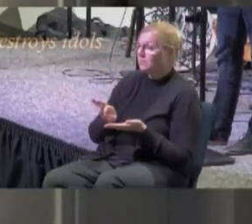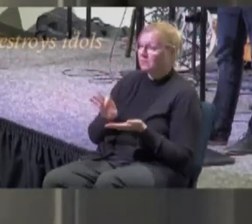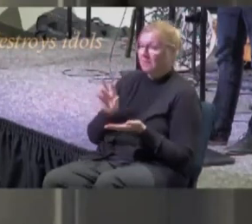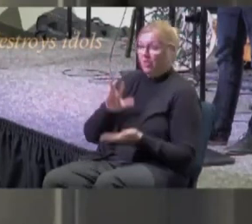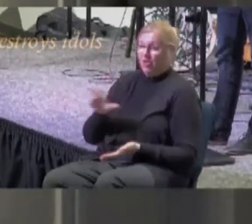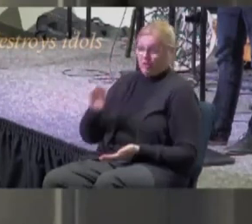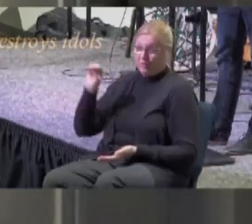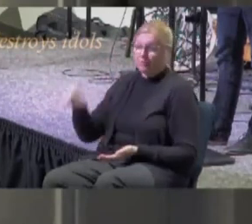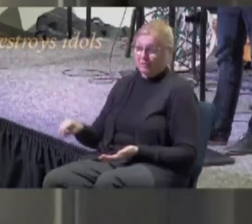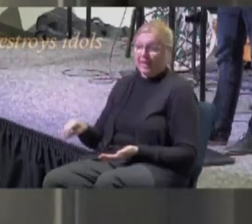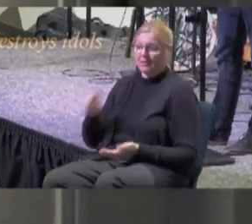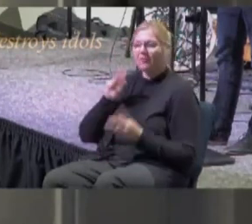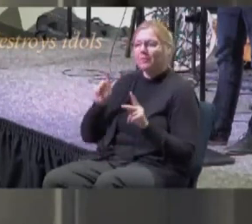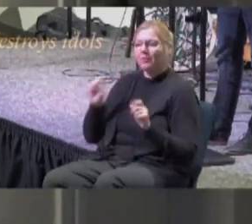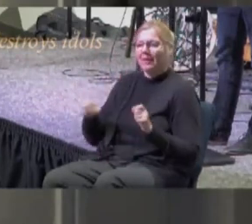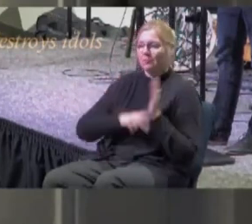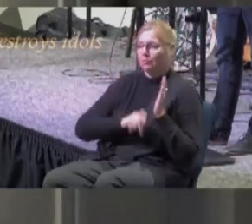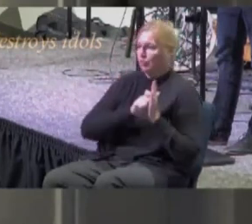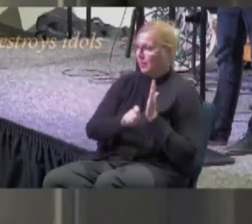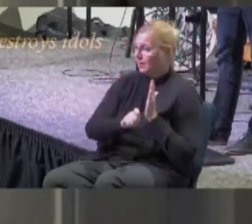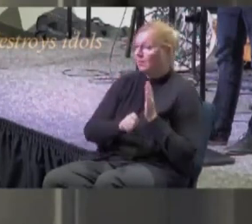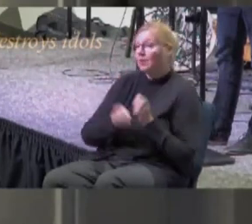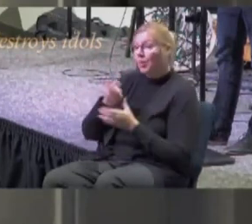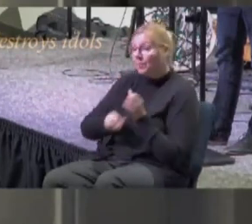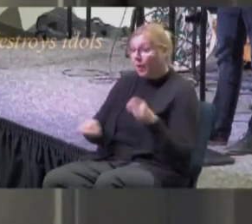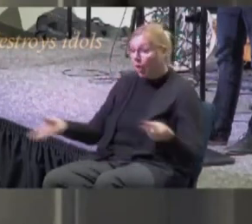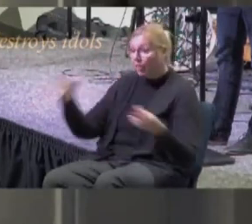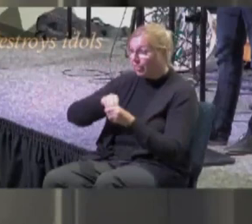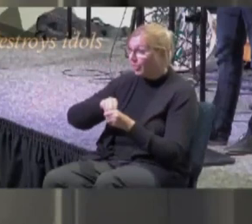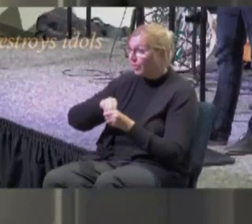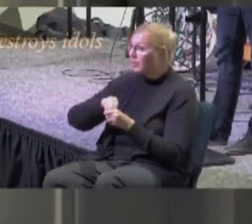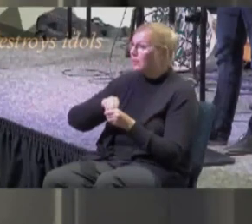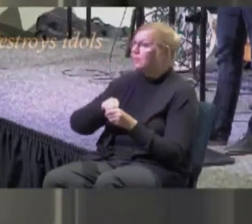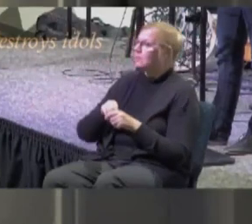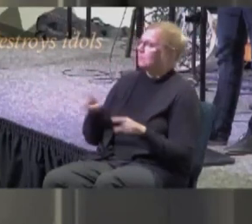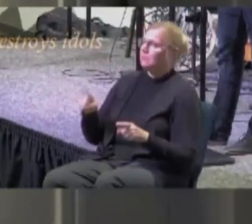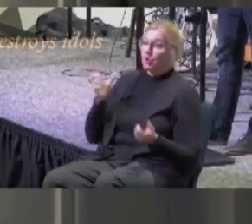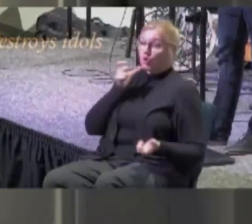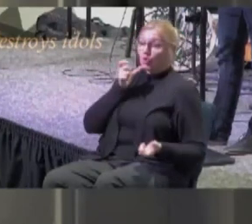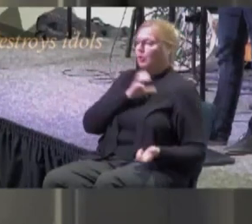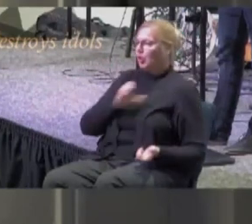of literate people, both of them carried in large part by Christians.